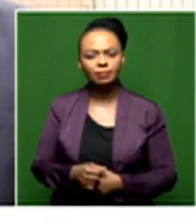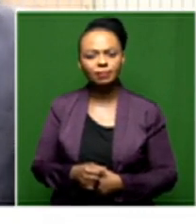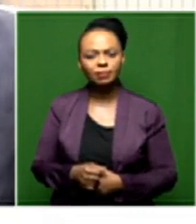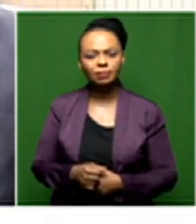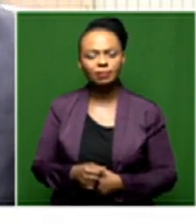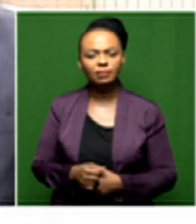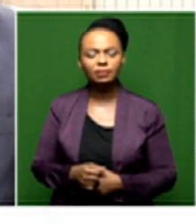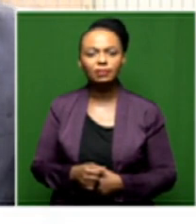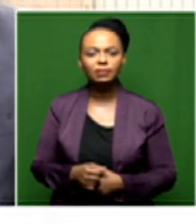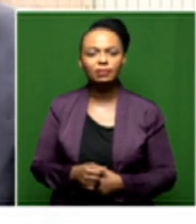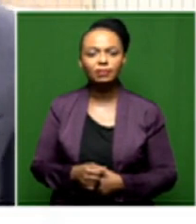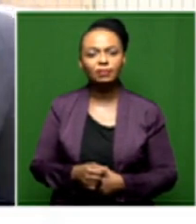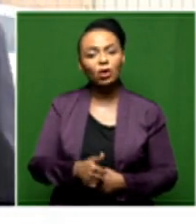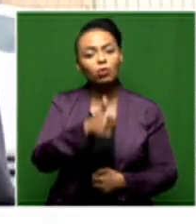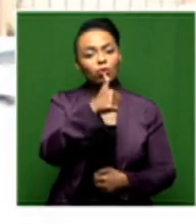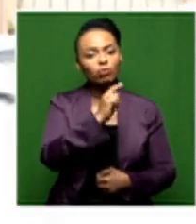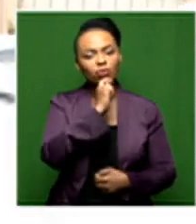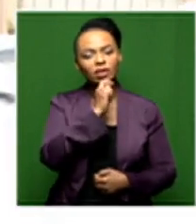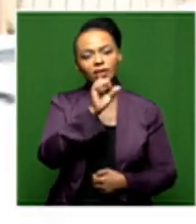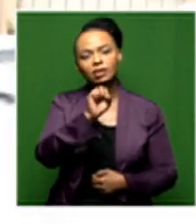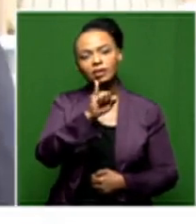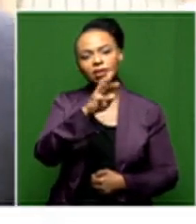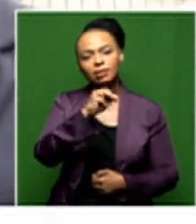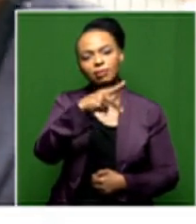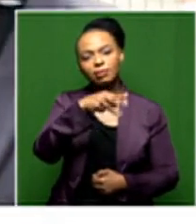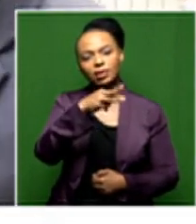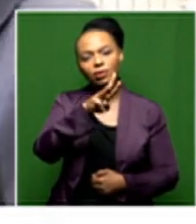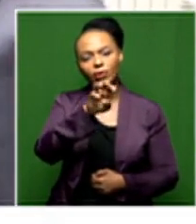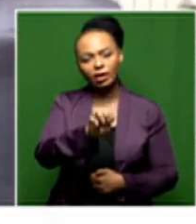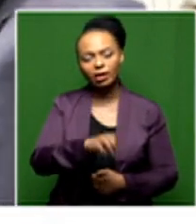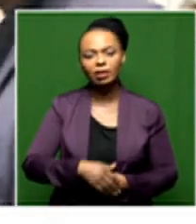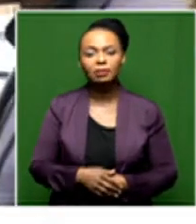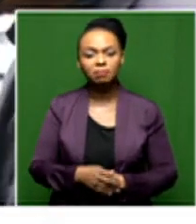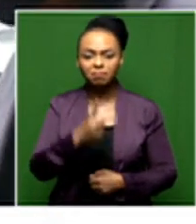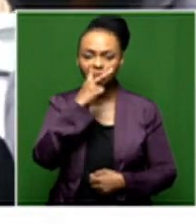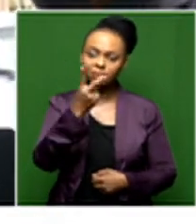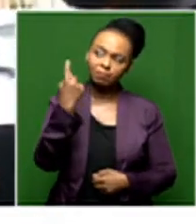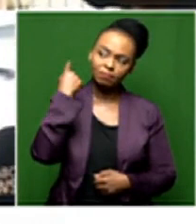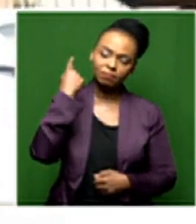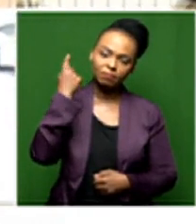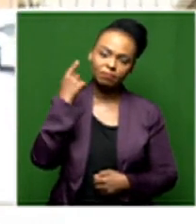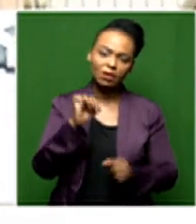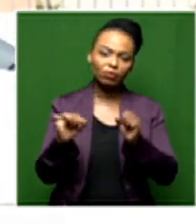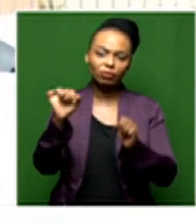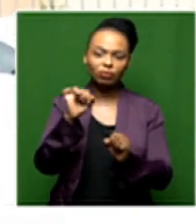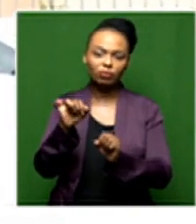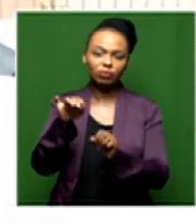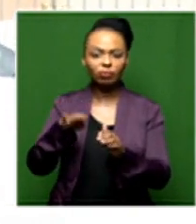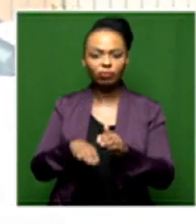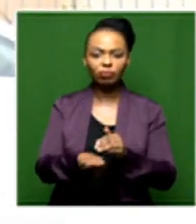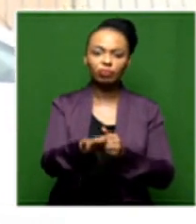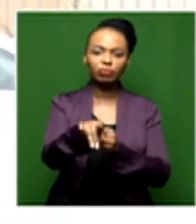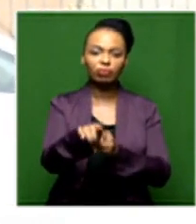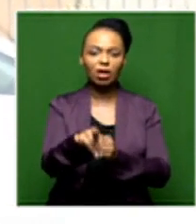A very good morning to you too, Simpiwe. Well, as you can see behind me, the vehicles are starting to make their way inside the